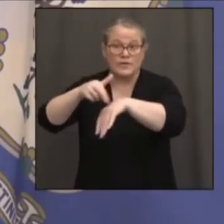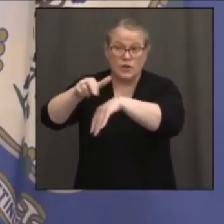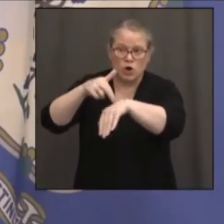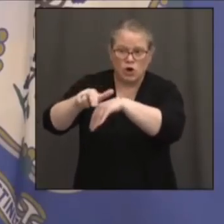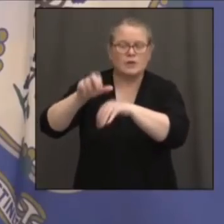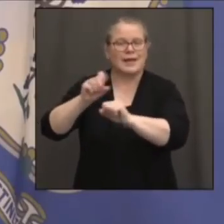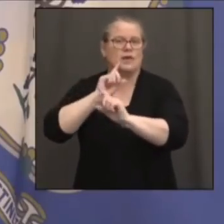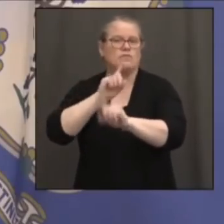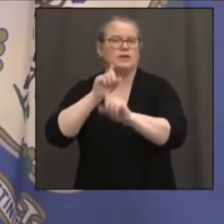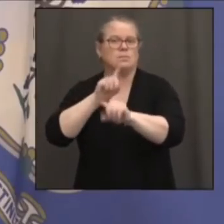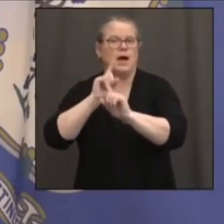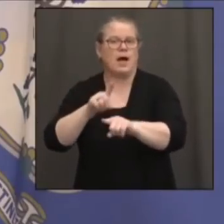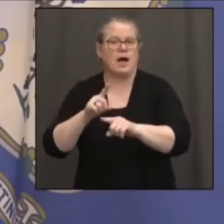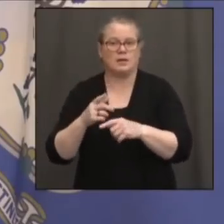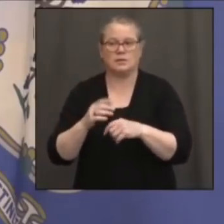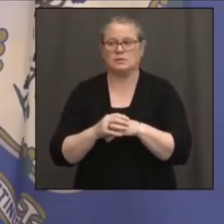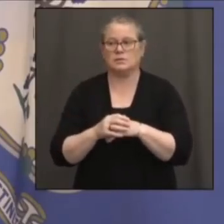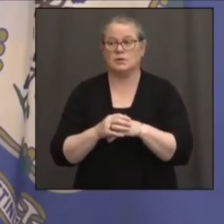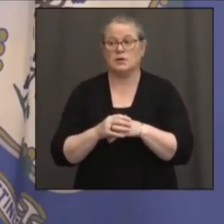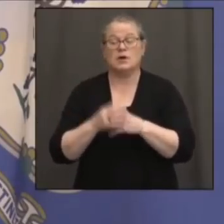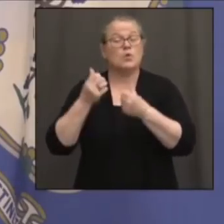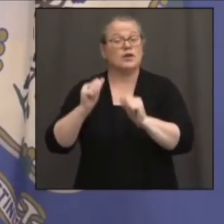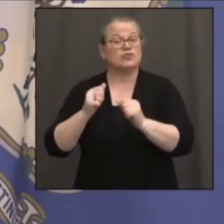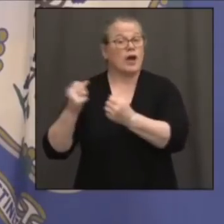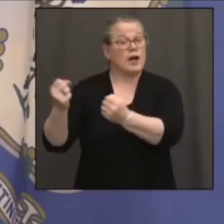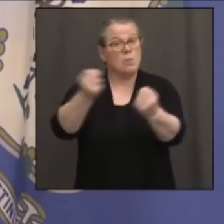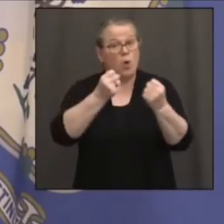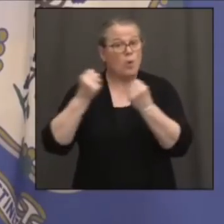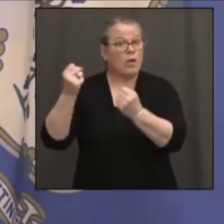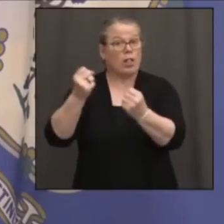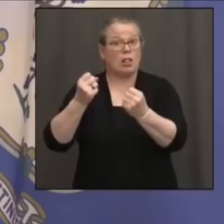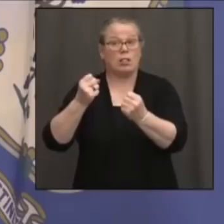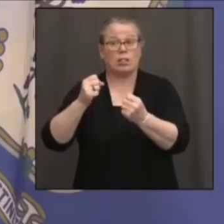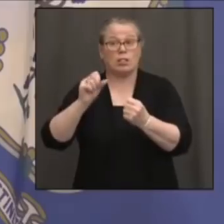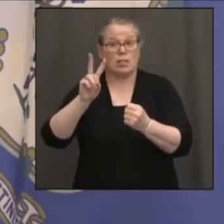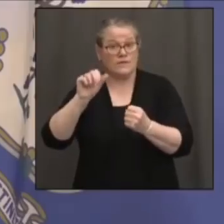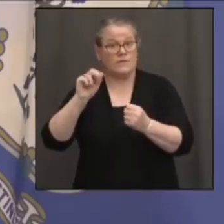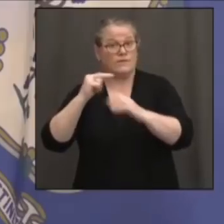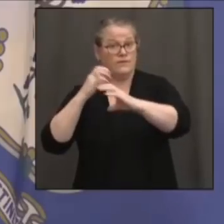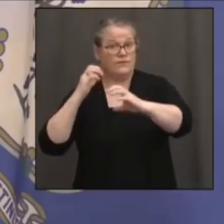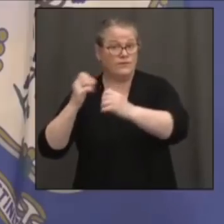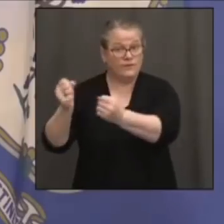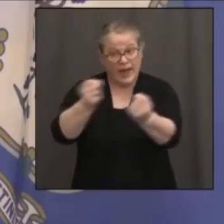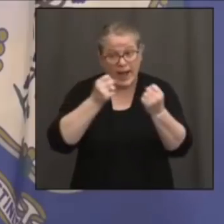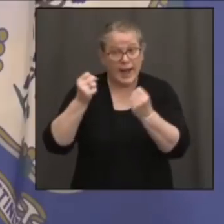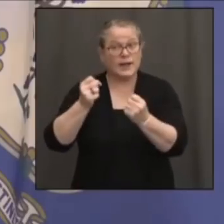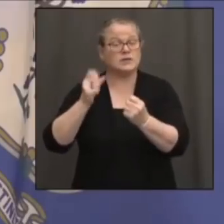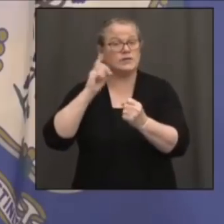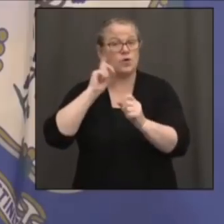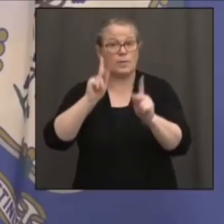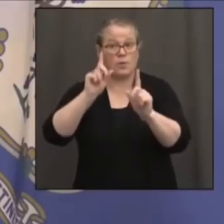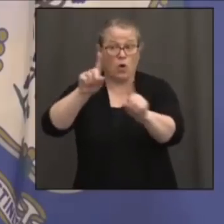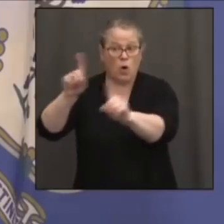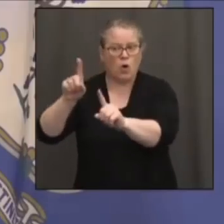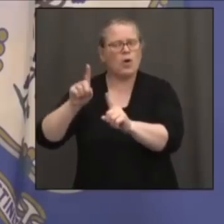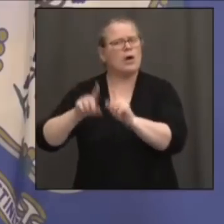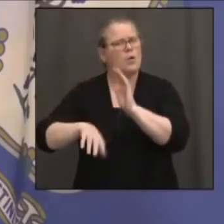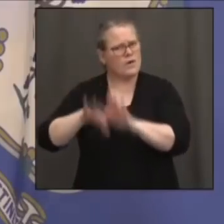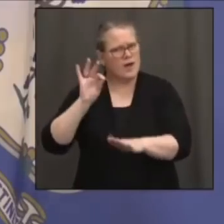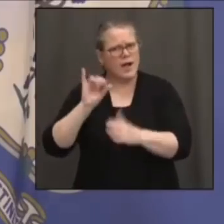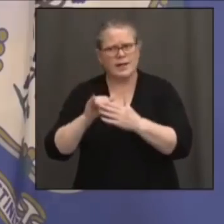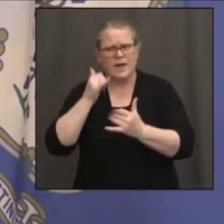can get the mobile vans out to people in need. We're finding increasingly you just can't do everything by phone. You can't do everything,